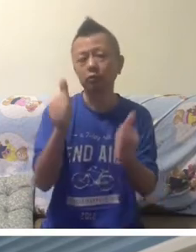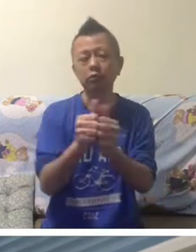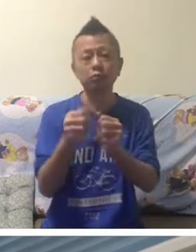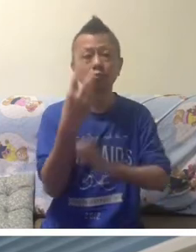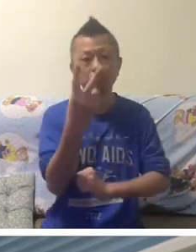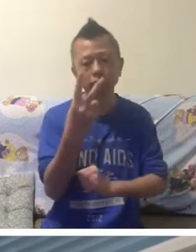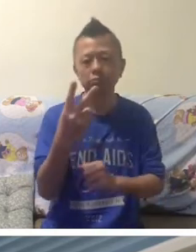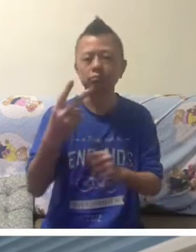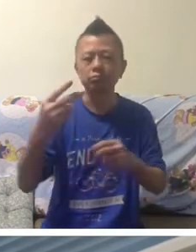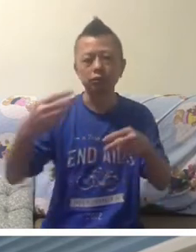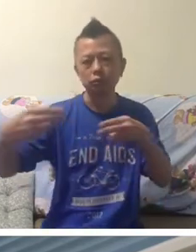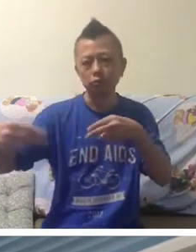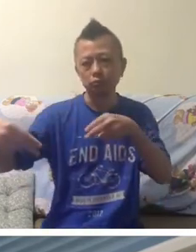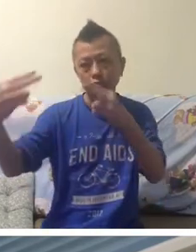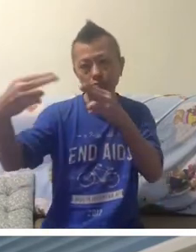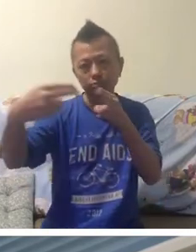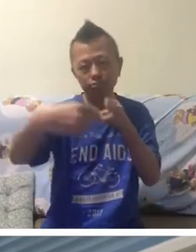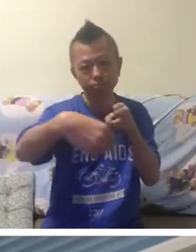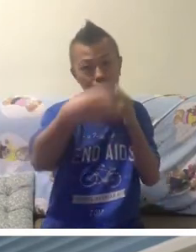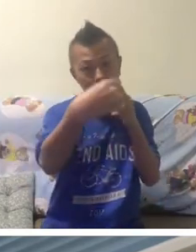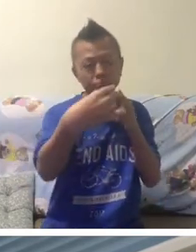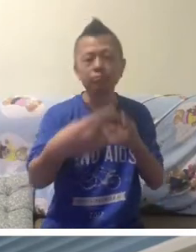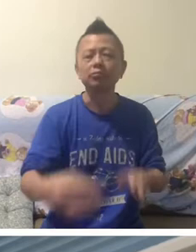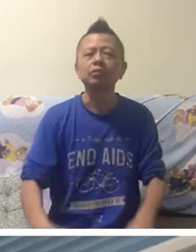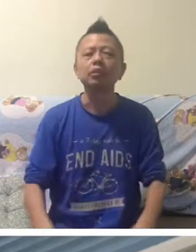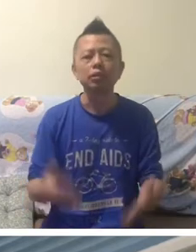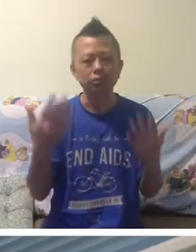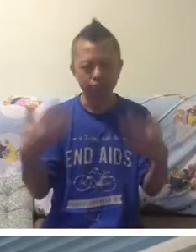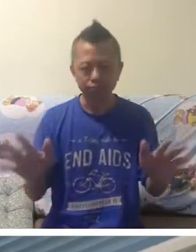actually two friends from United Kingdom. So